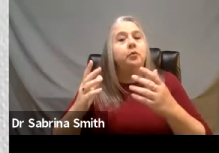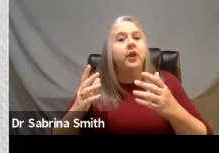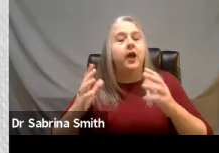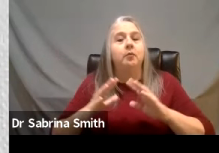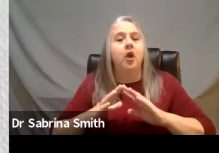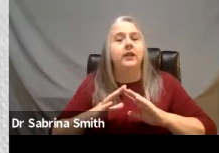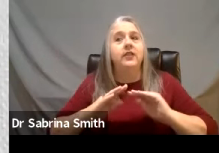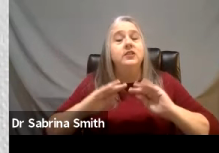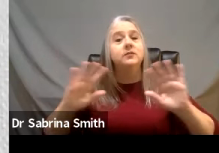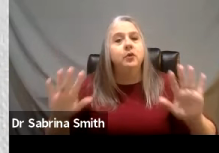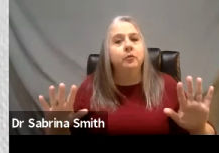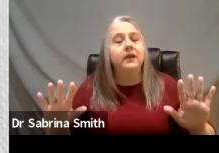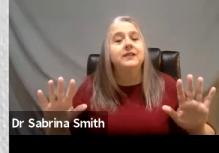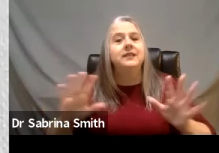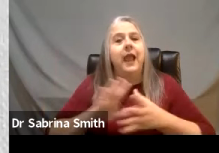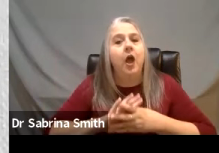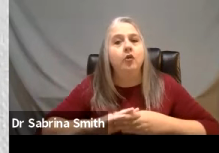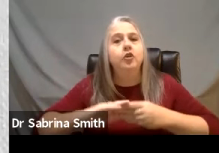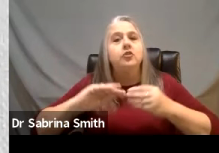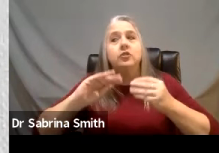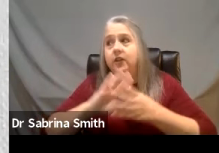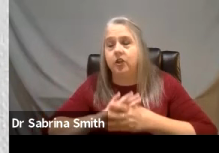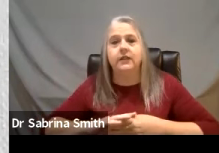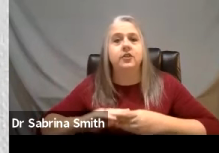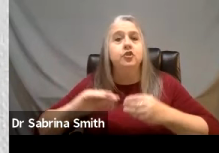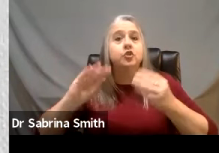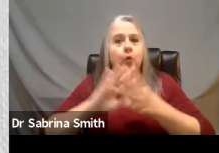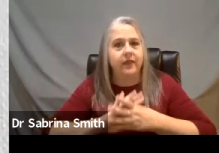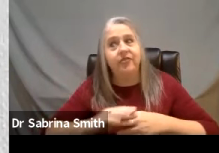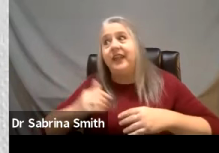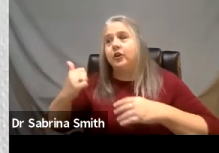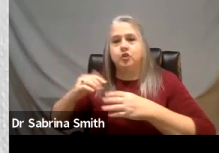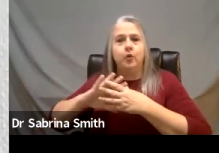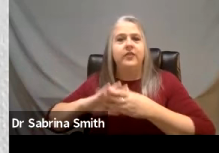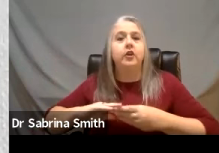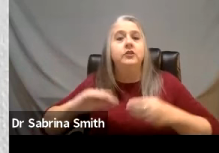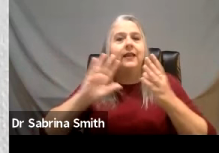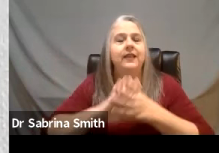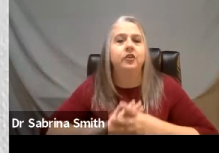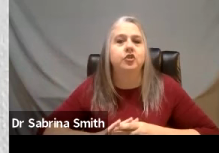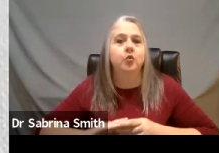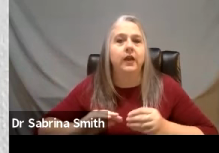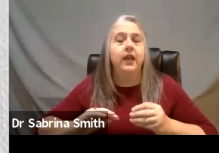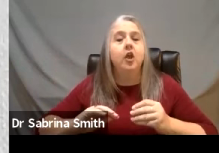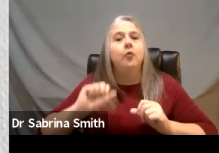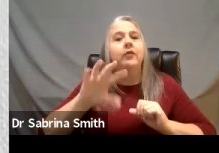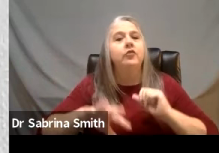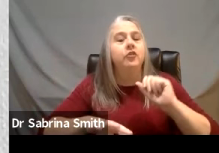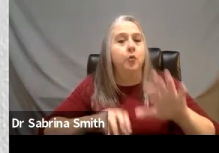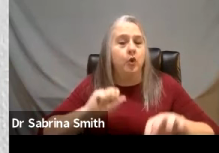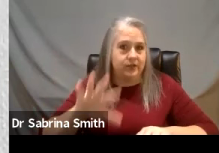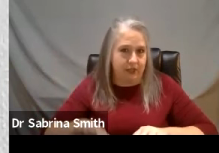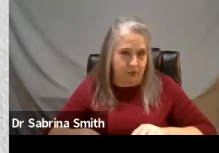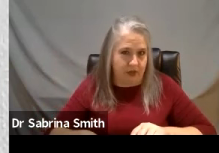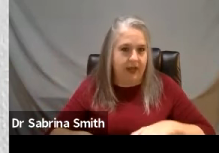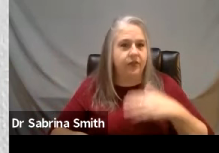then you put out a product that's smoother, because now it's their story that you're telling their story, rather than